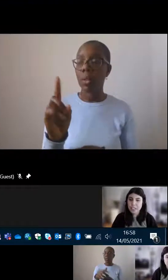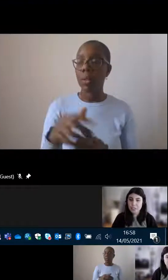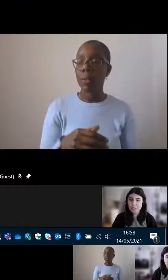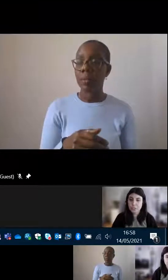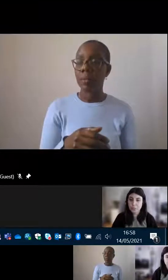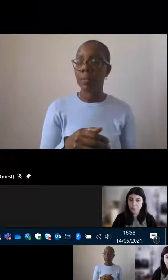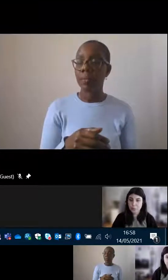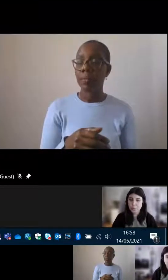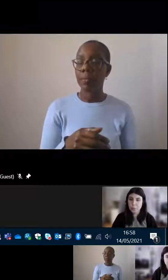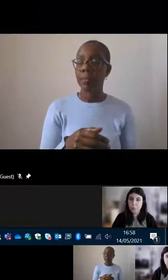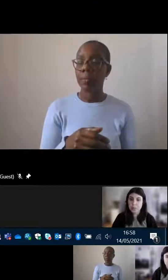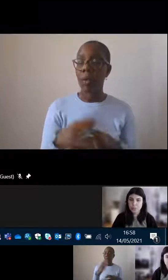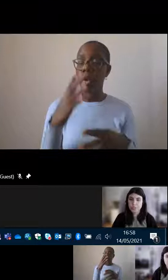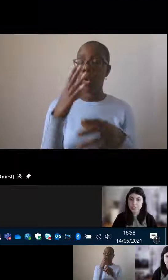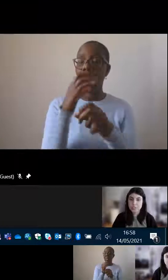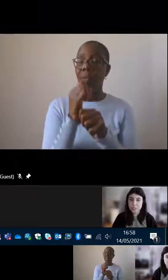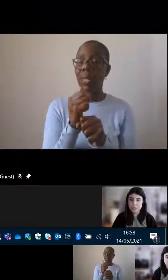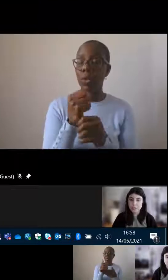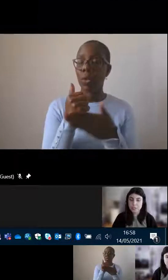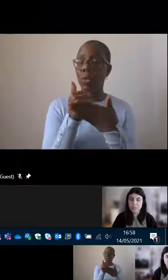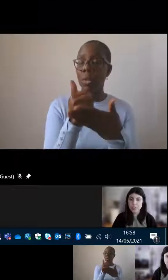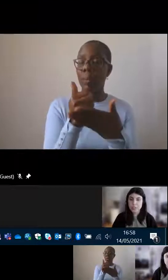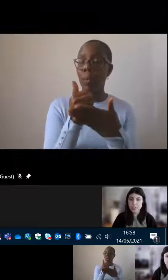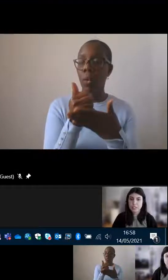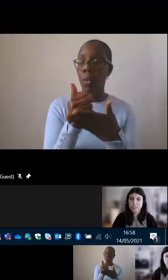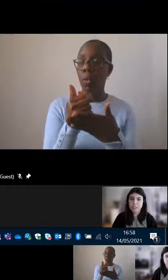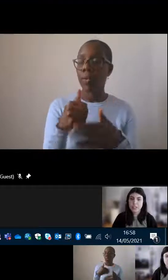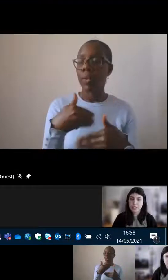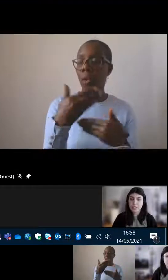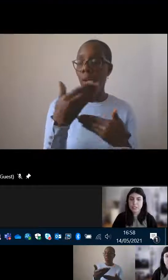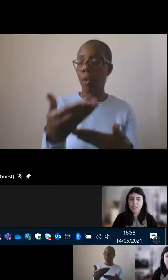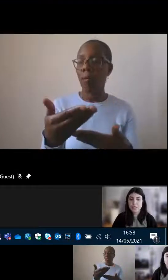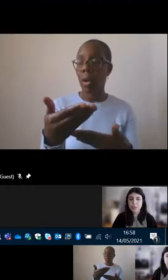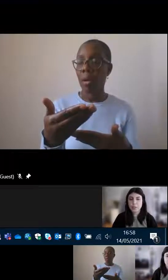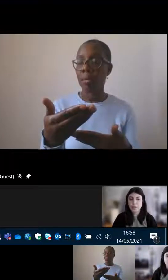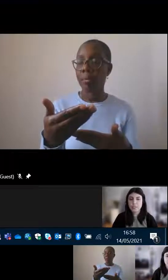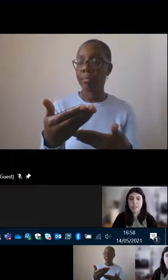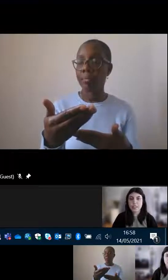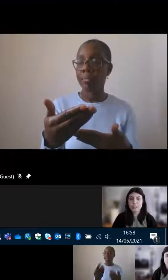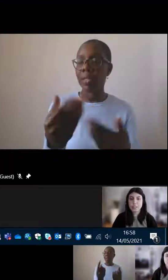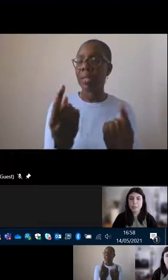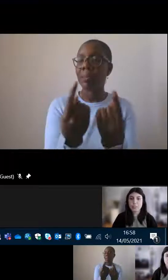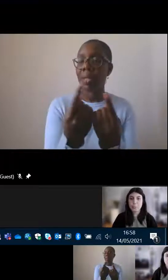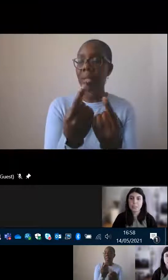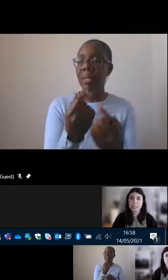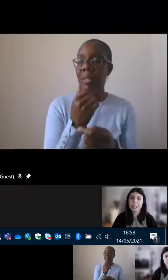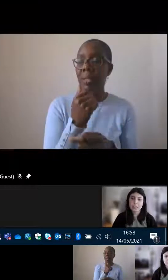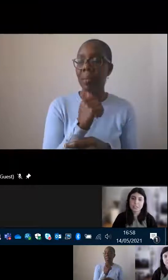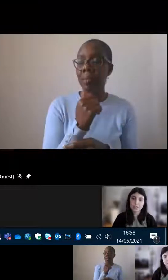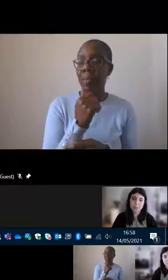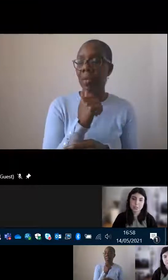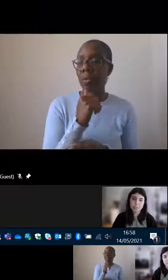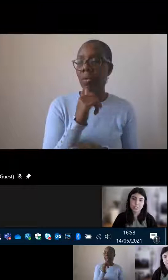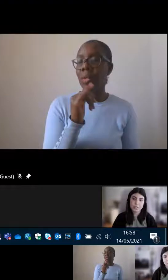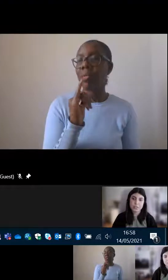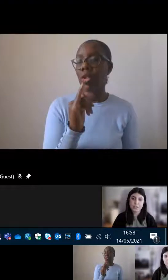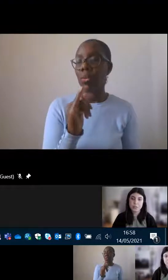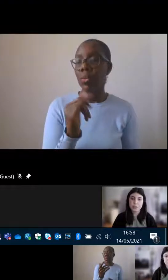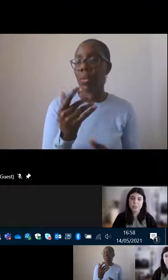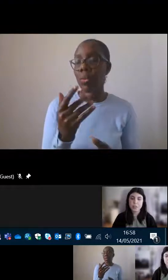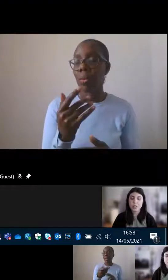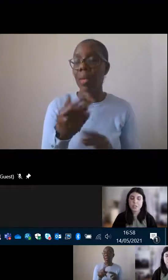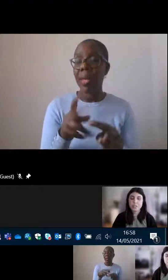free confidential support with substance misuse for adults and those affected by someone else's